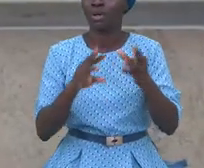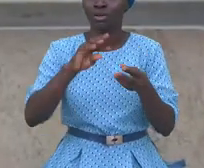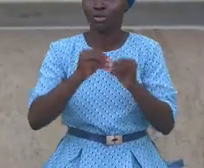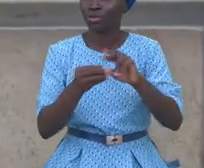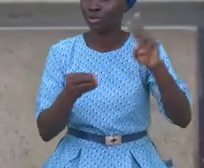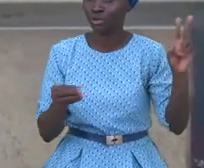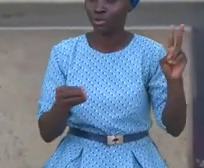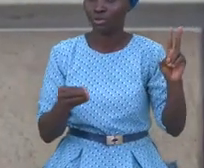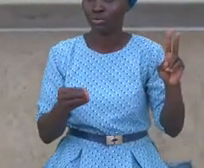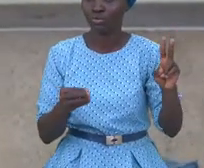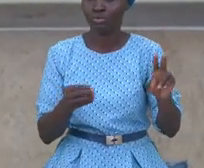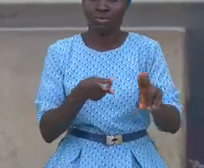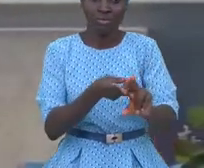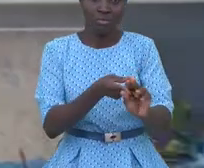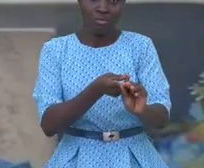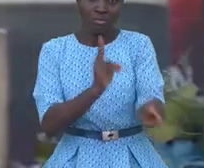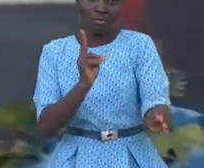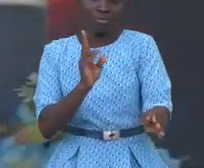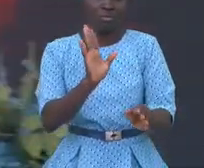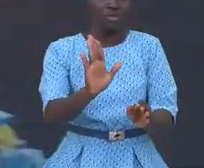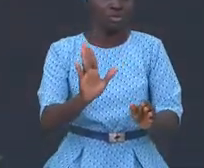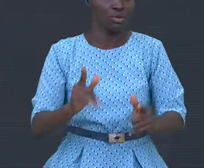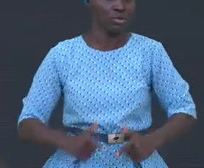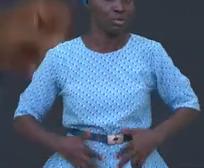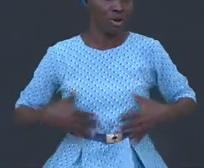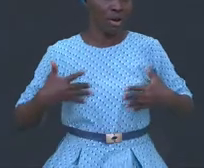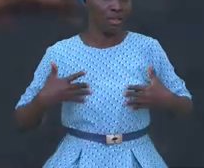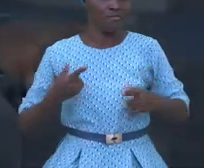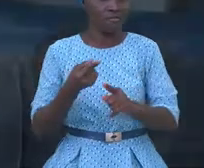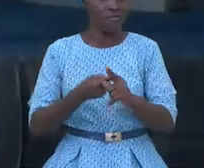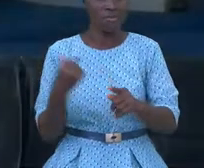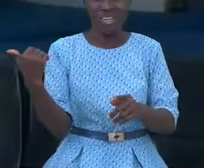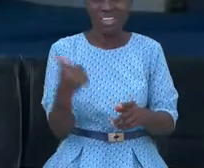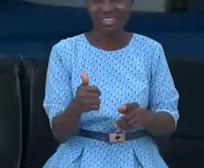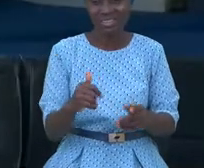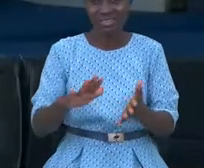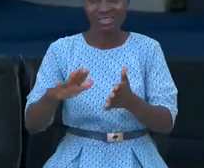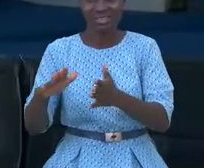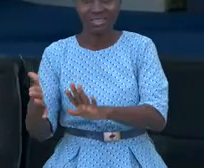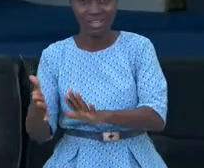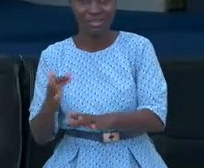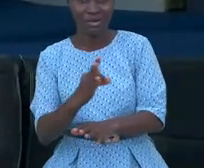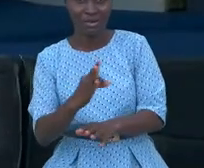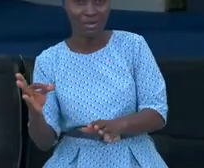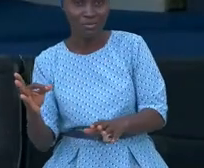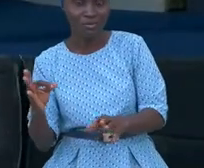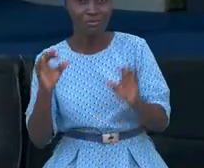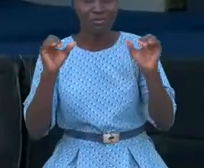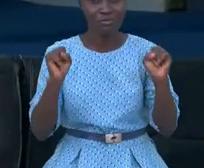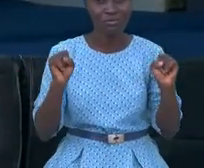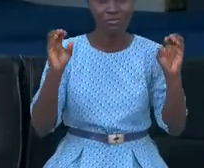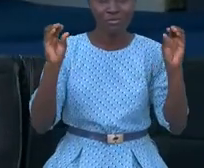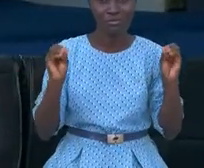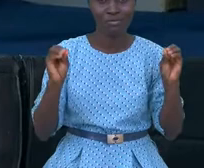life from any dead socket that doesn't carry